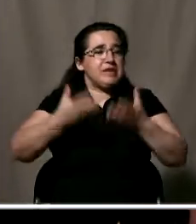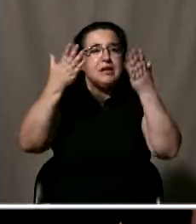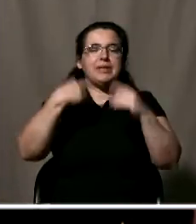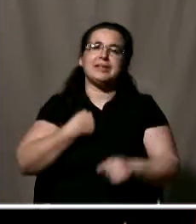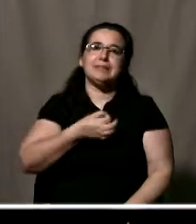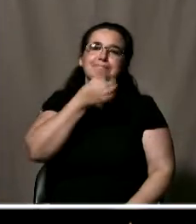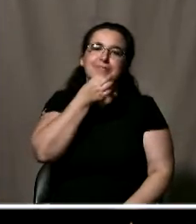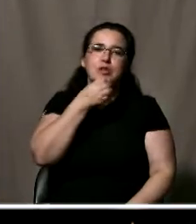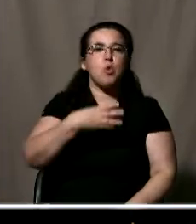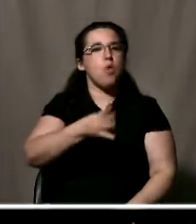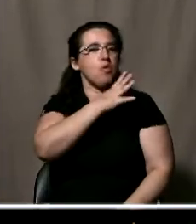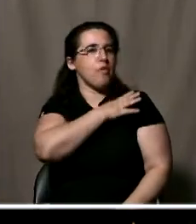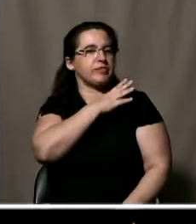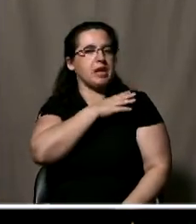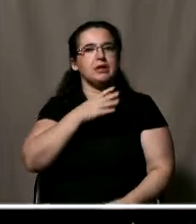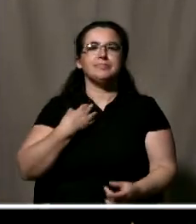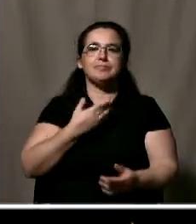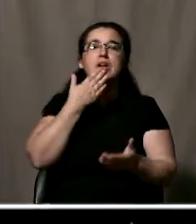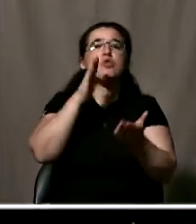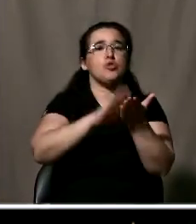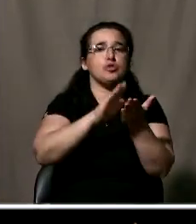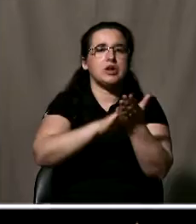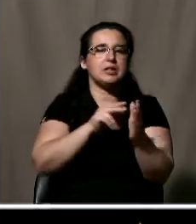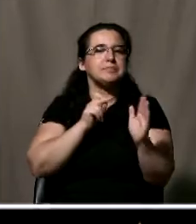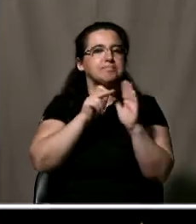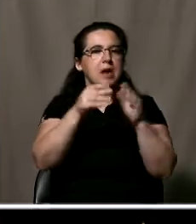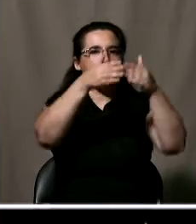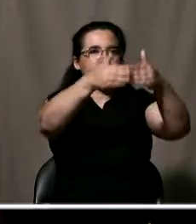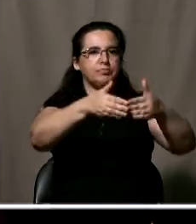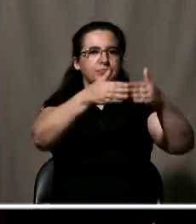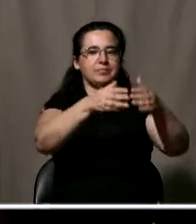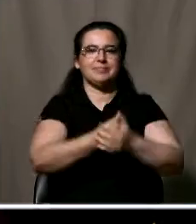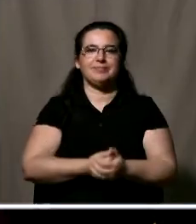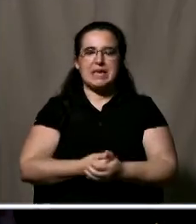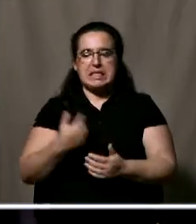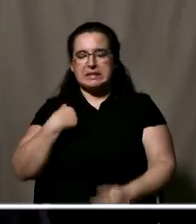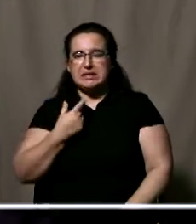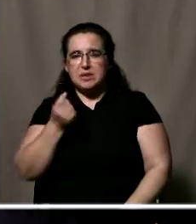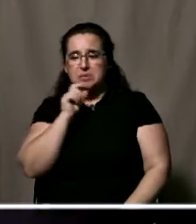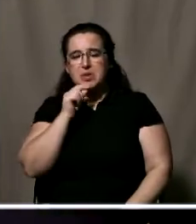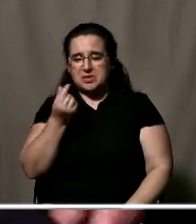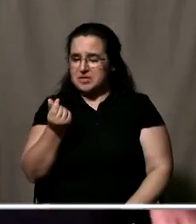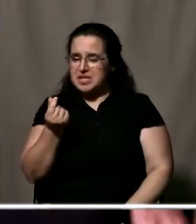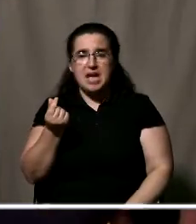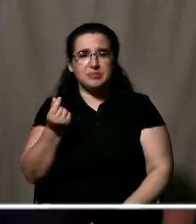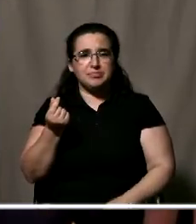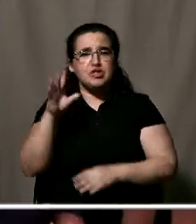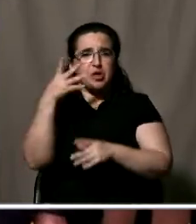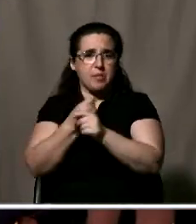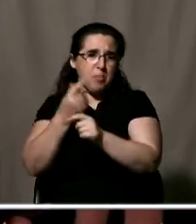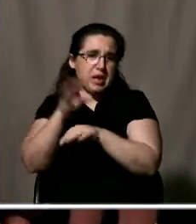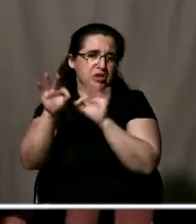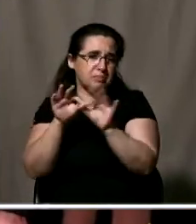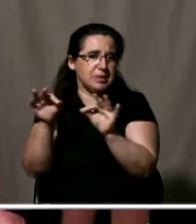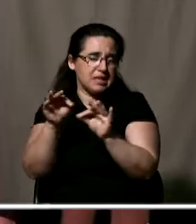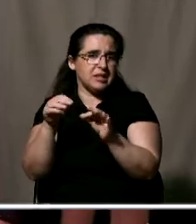falar com o oficial do restaurante. Thought he would take a little bit of his souvenir money. E ele disse, talvez eu possa usar um bocadinho do meu dinheiro para os